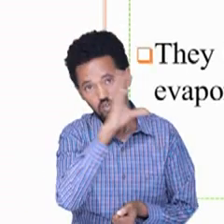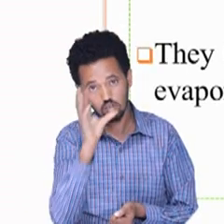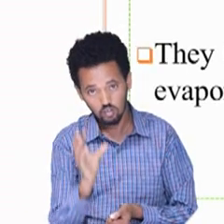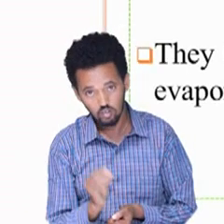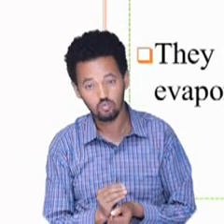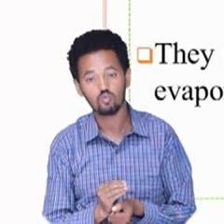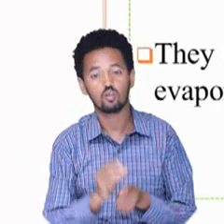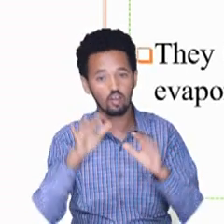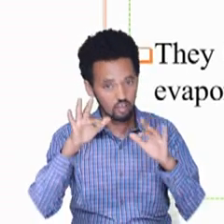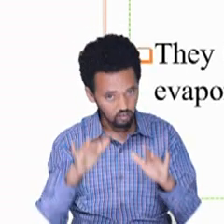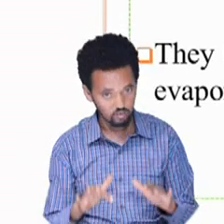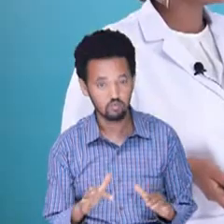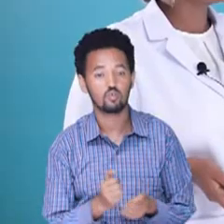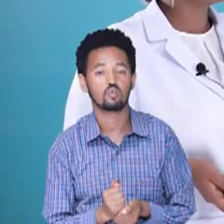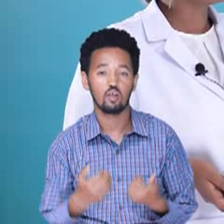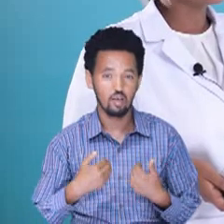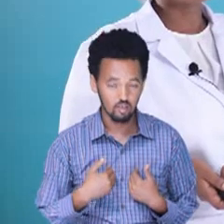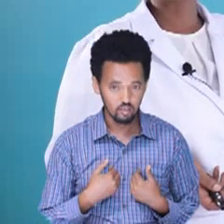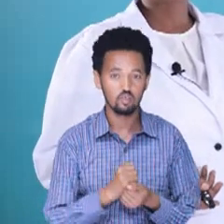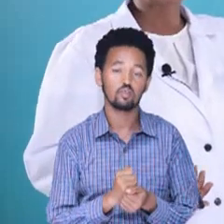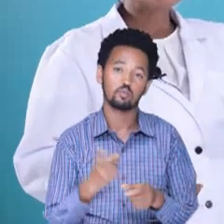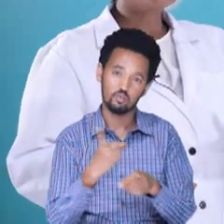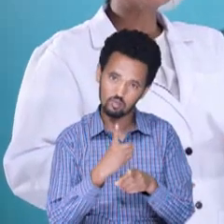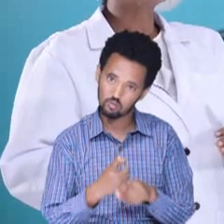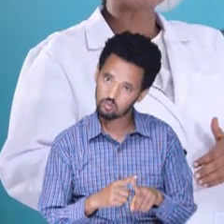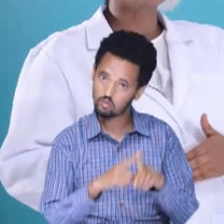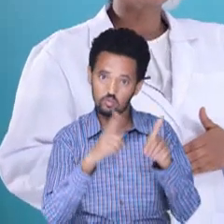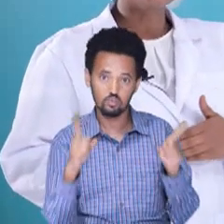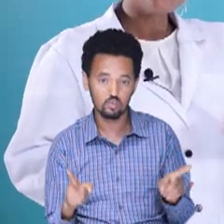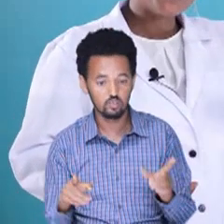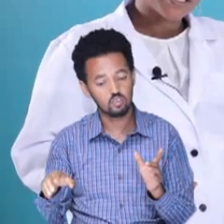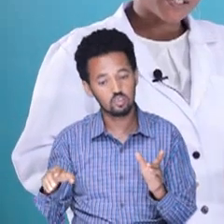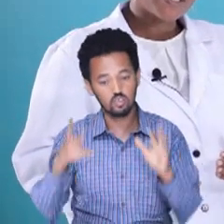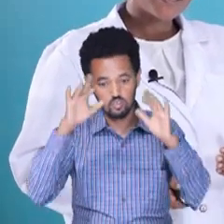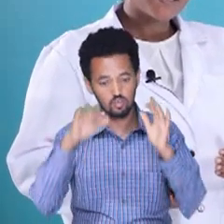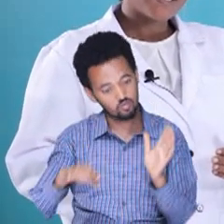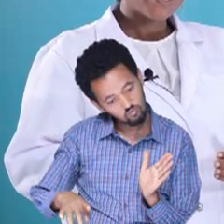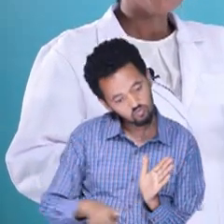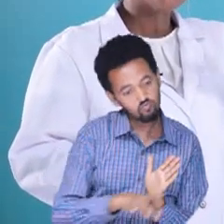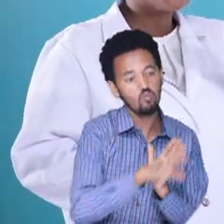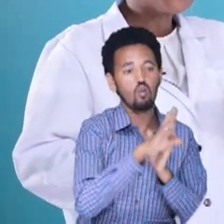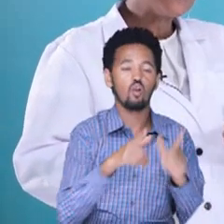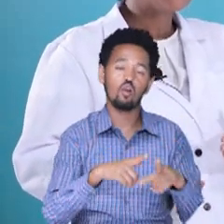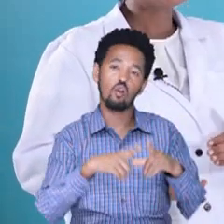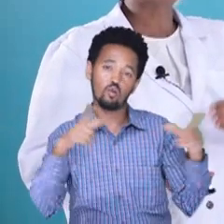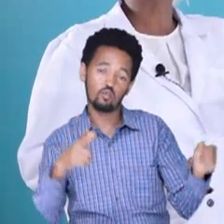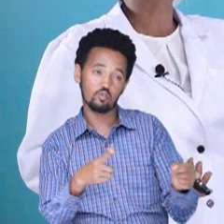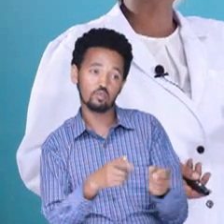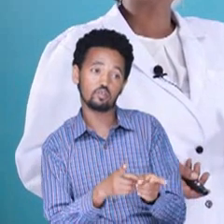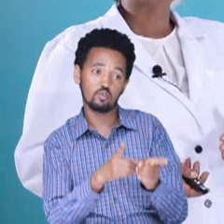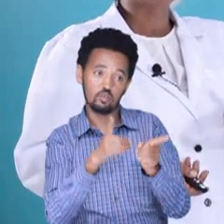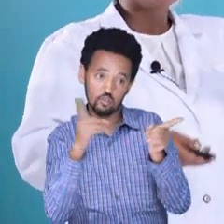African rivers are exotic in nature because the rivers flow long distance. Because of this,